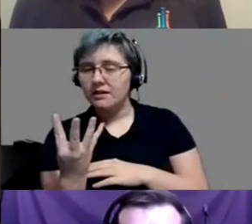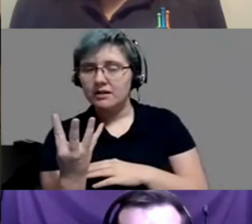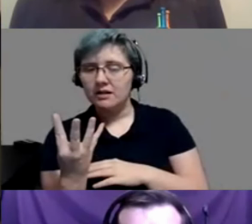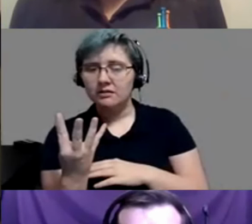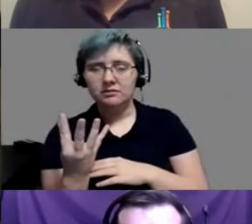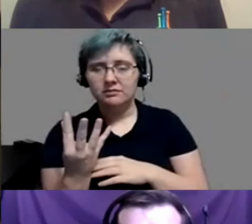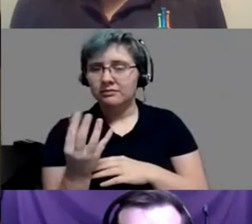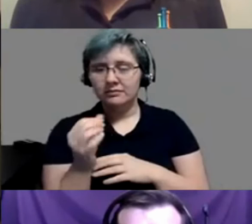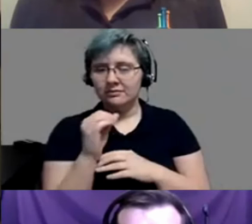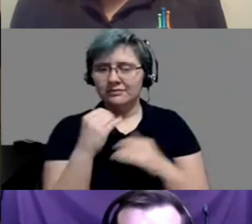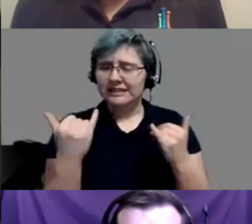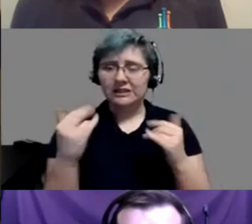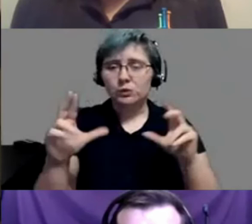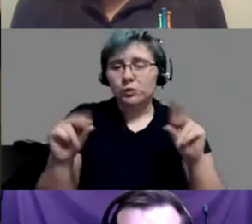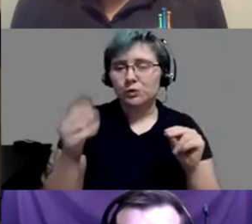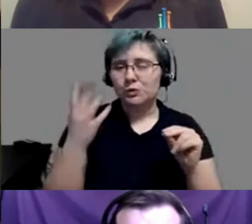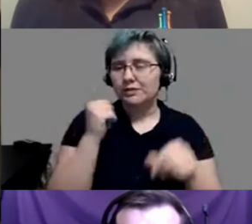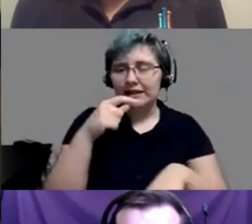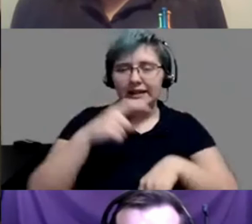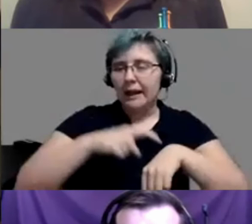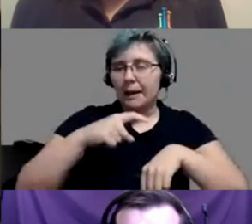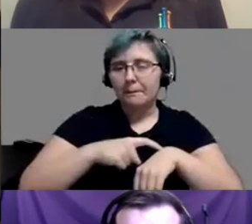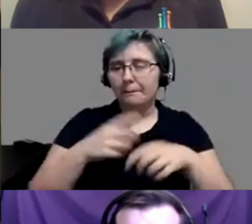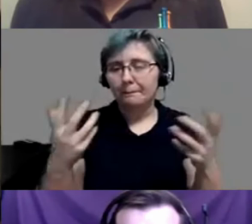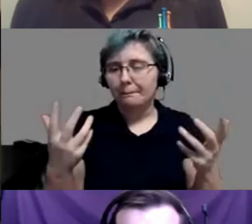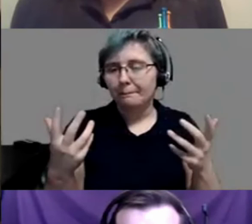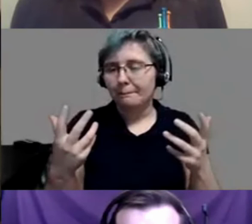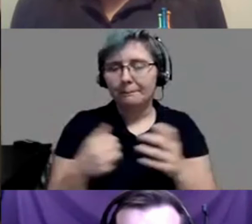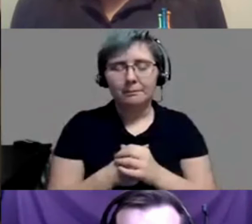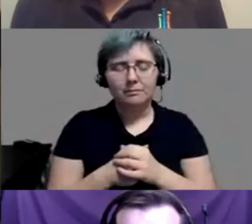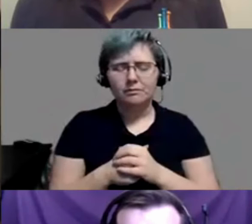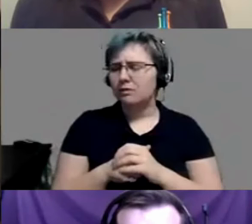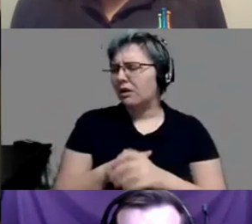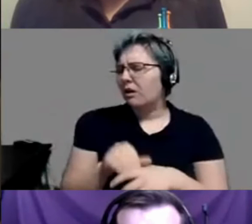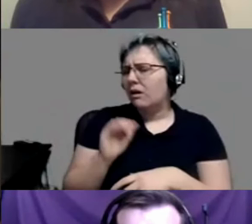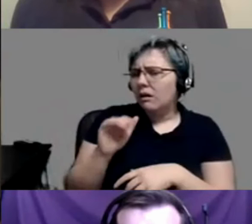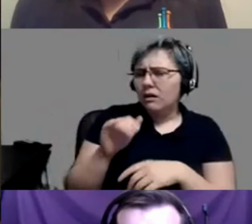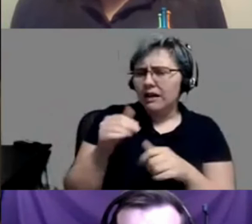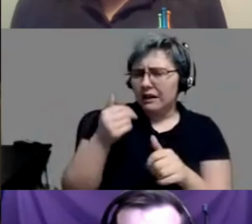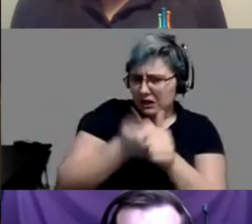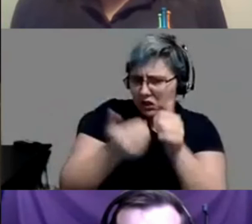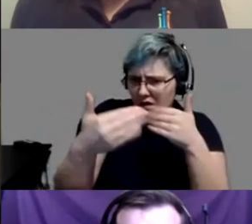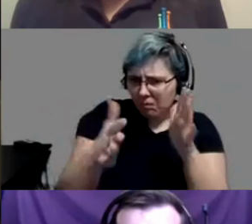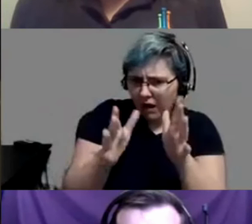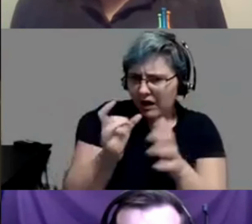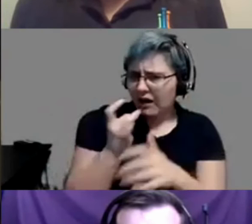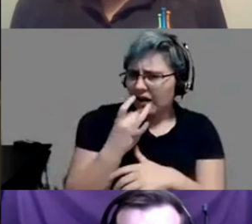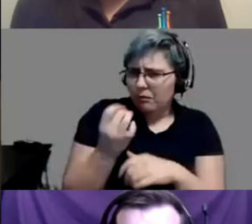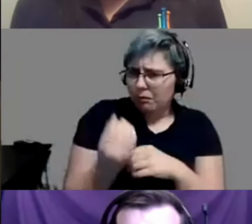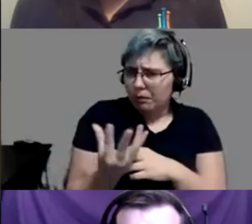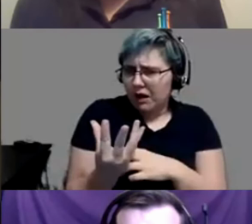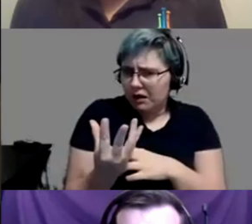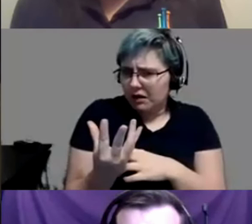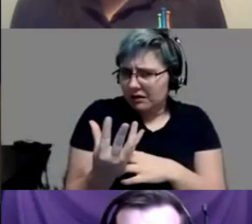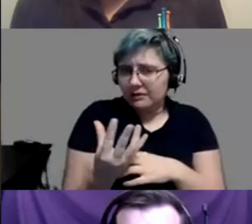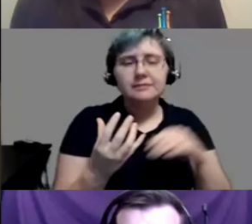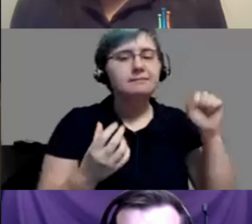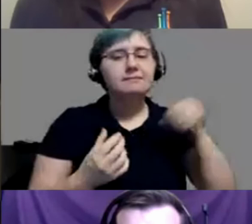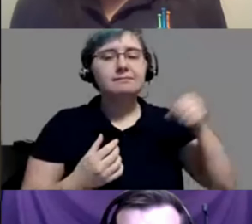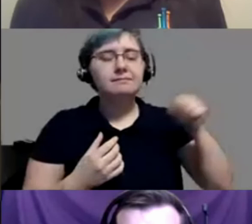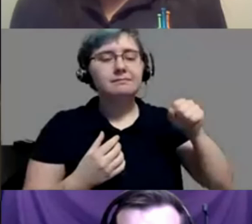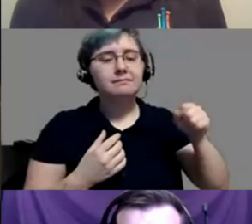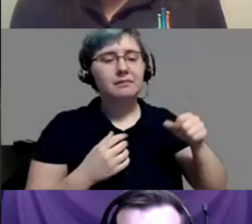not time to take it. So do the compartments light up? Is that how it works? Yes. Okay. Whenever it's time, it goes. And